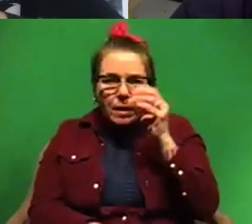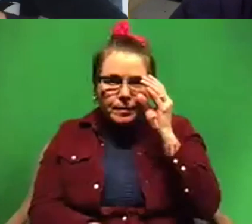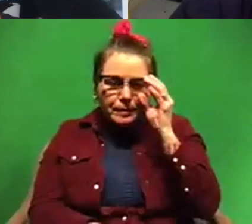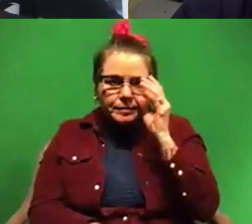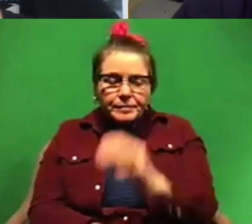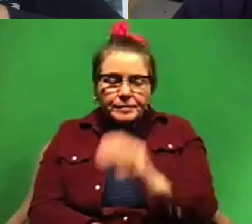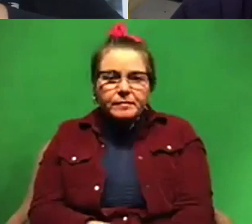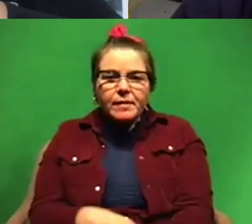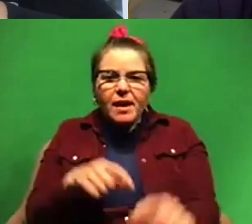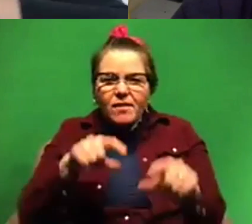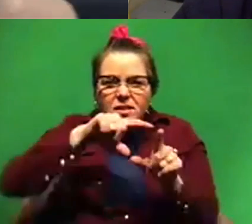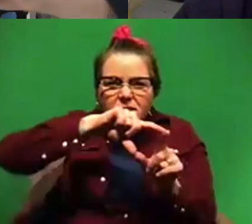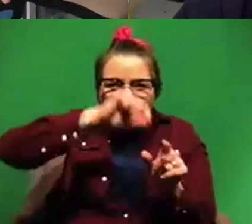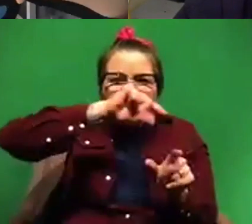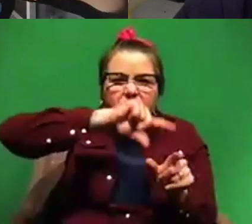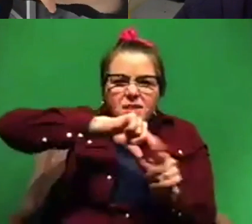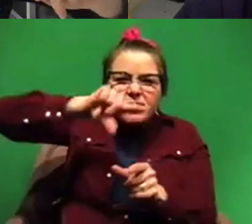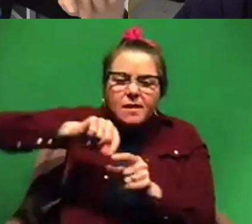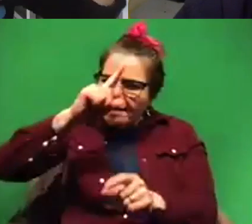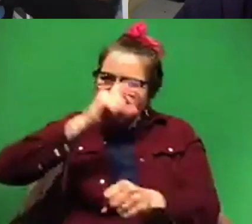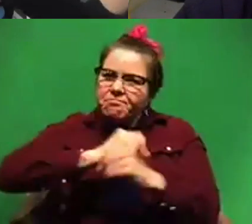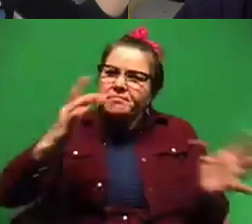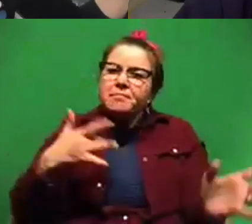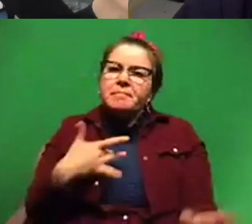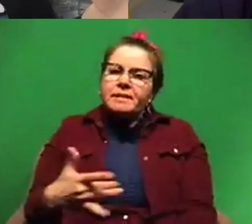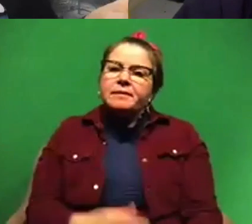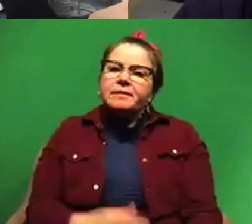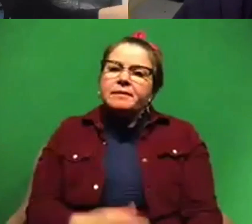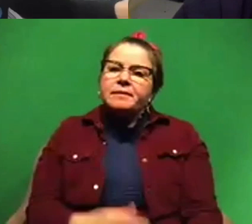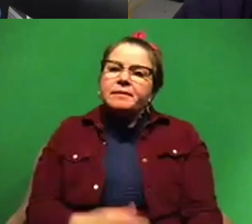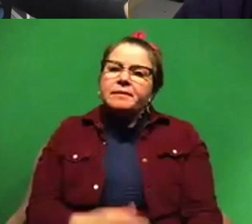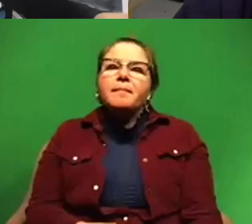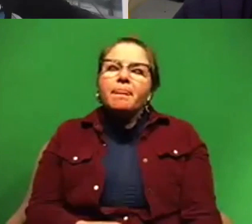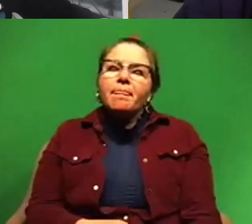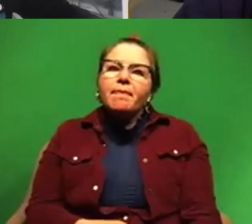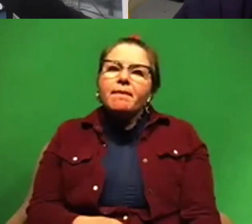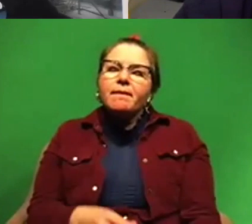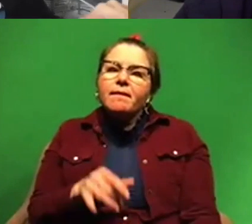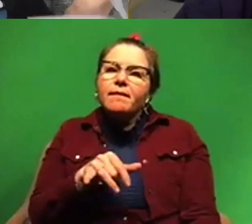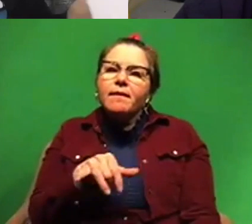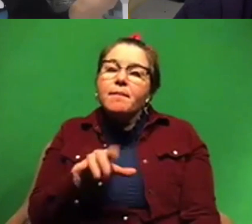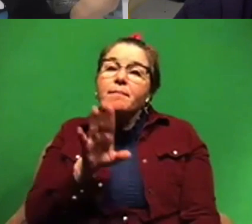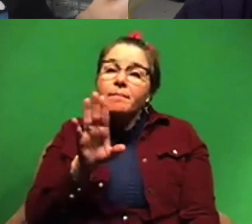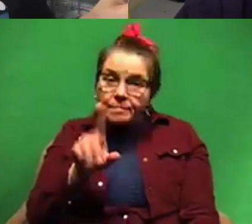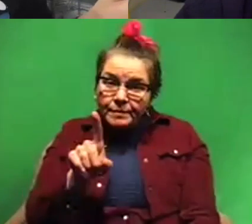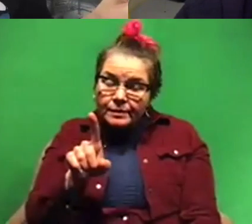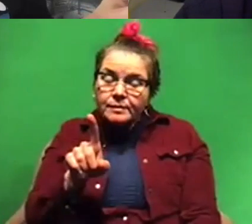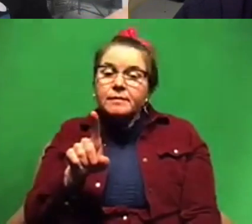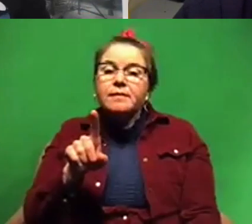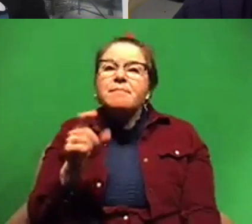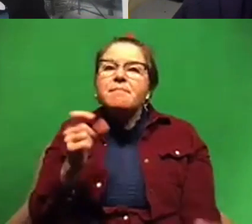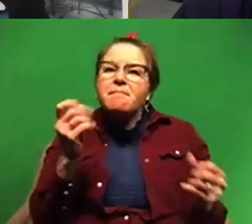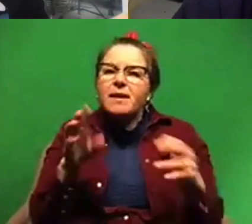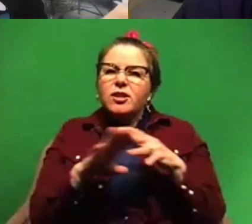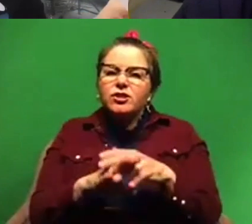like things going on. And that's what you think of when you think of shark teeth. But a lot of sharks are benthic